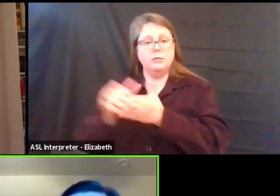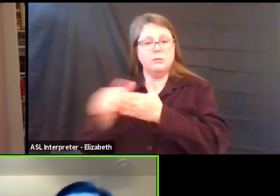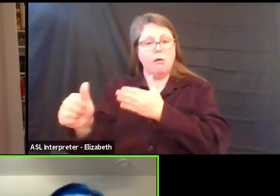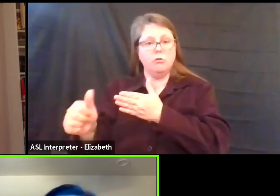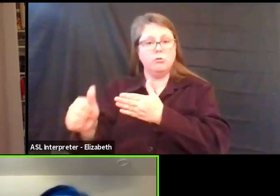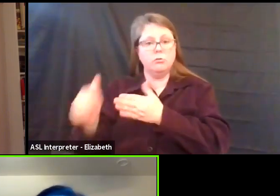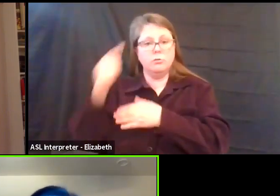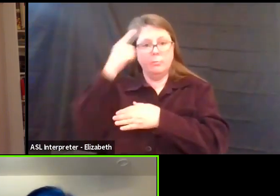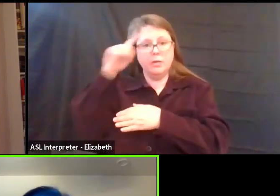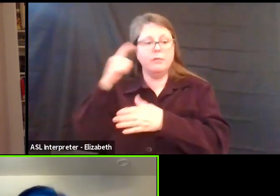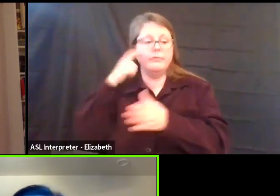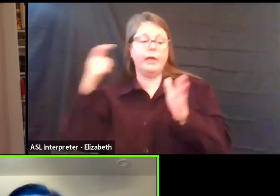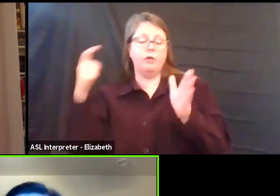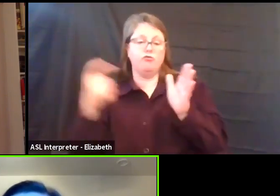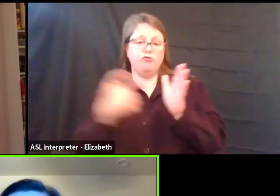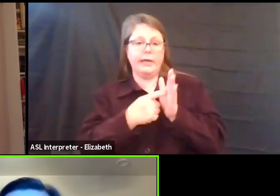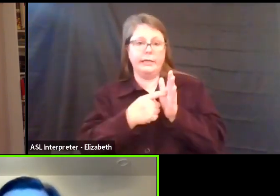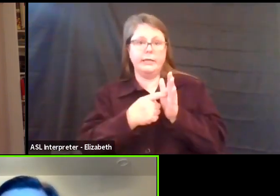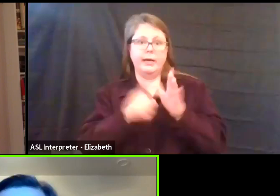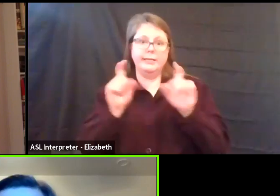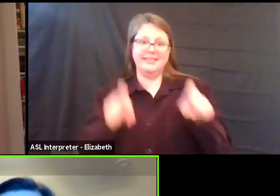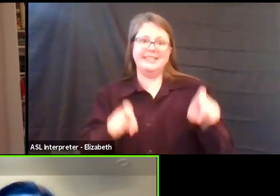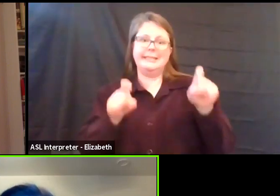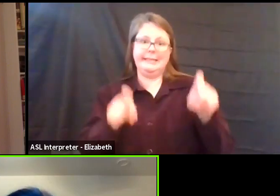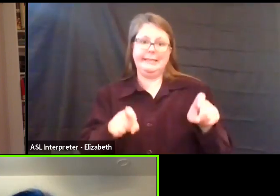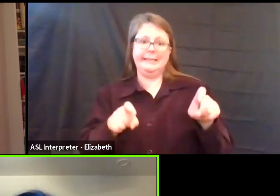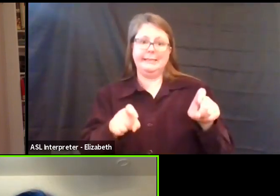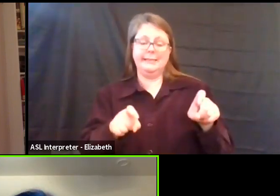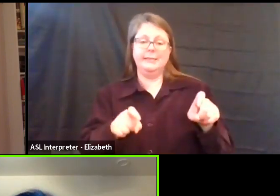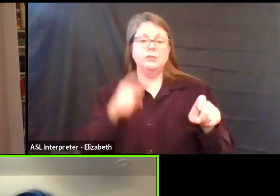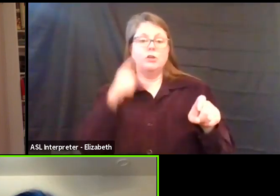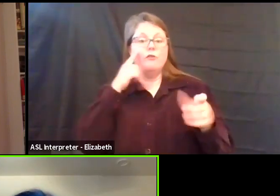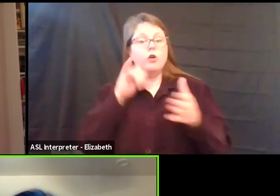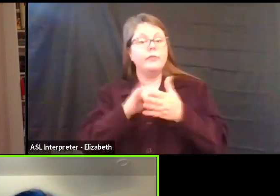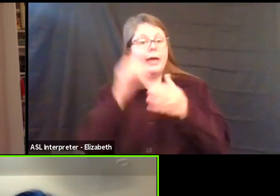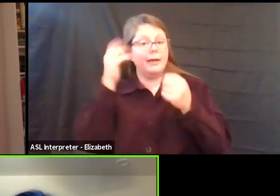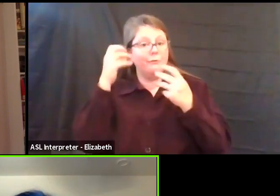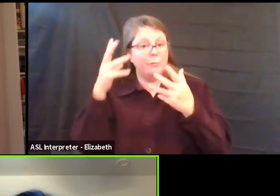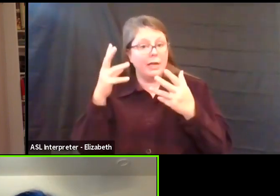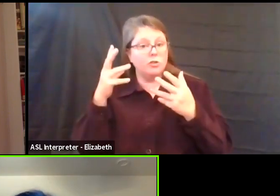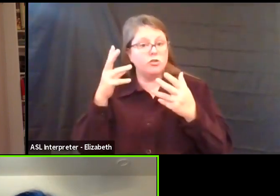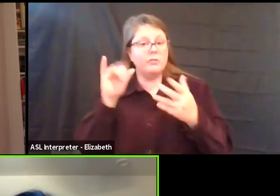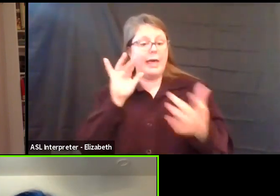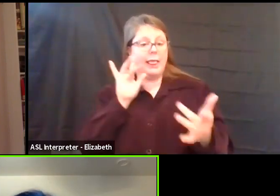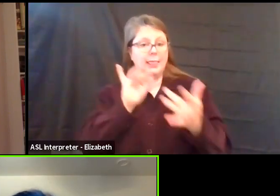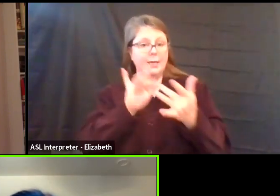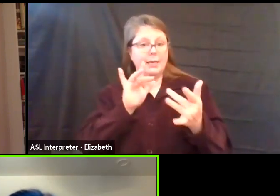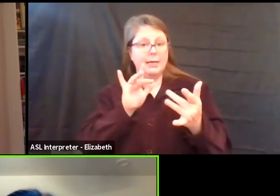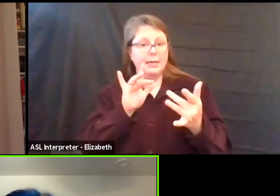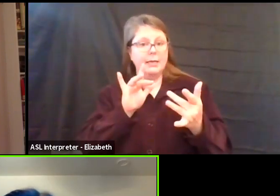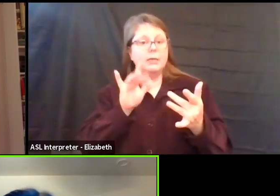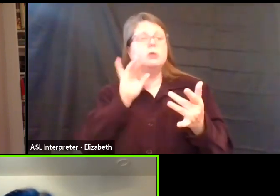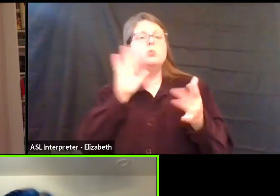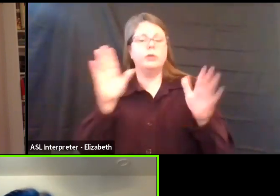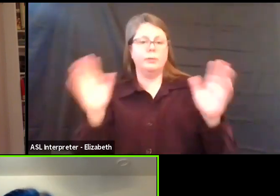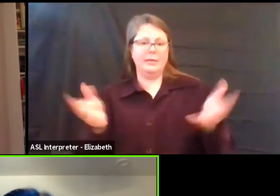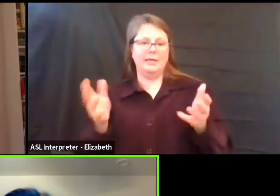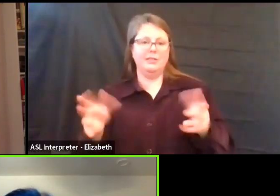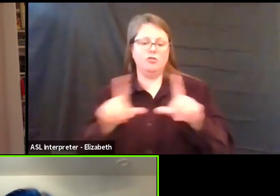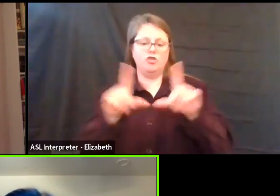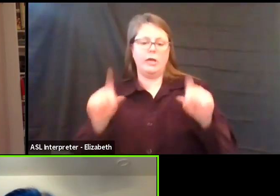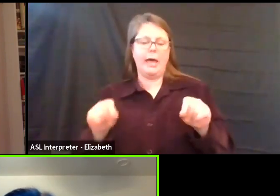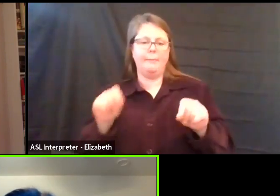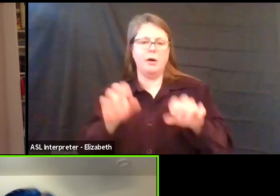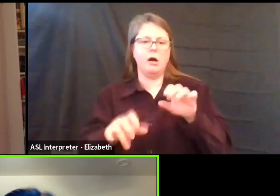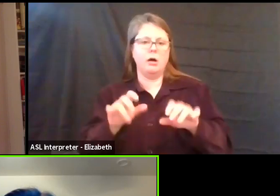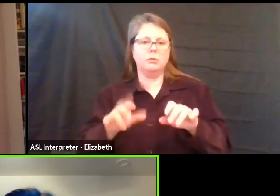So that I'll put that link into the chat box as well. I just want to let folks know that right